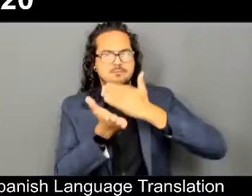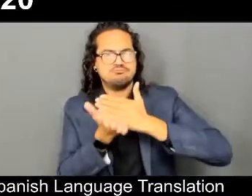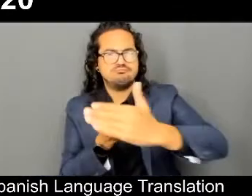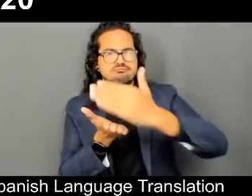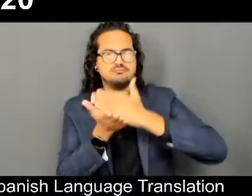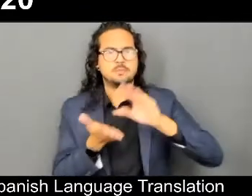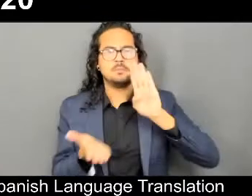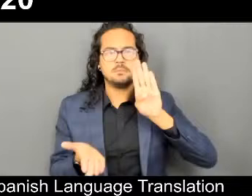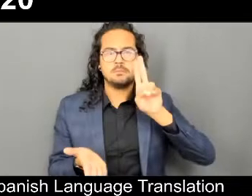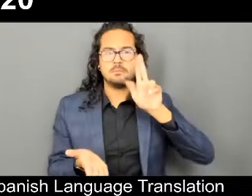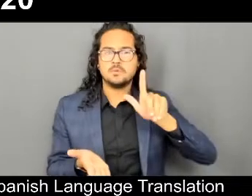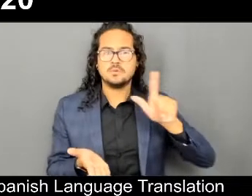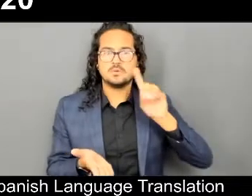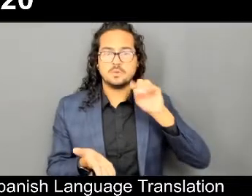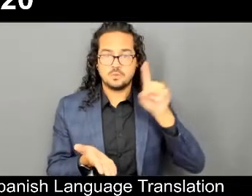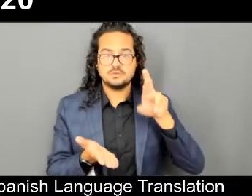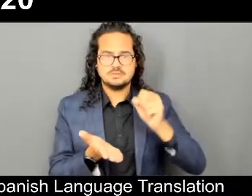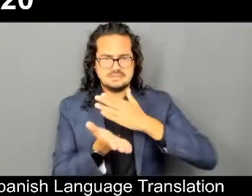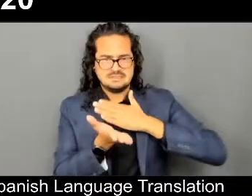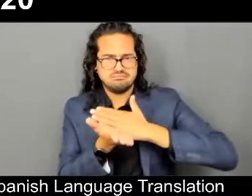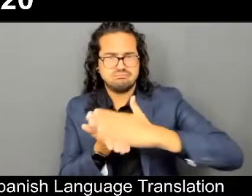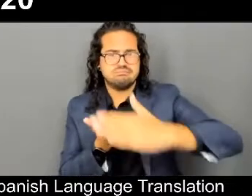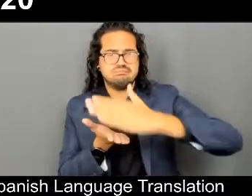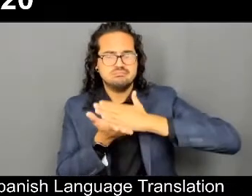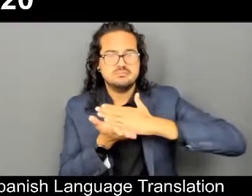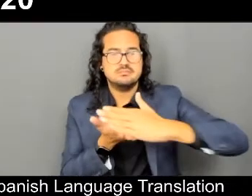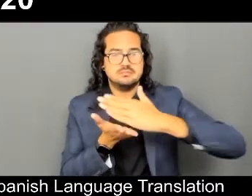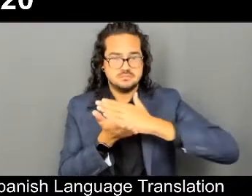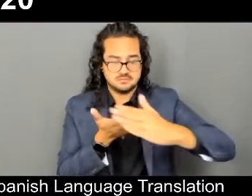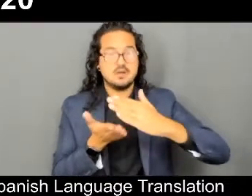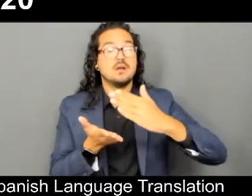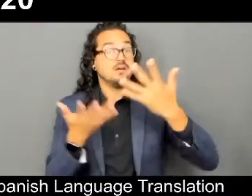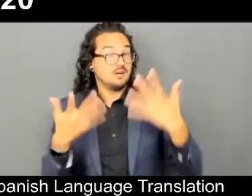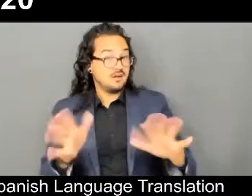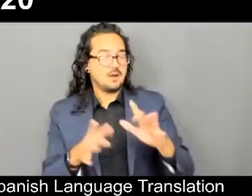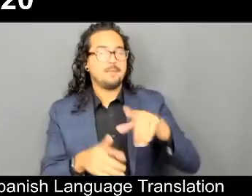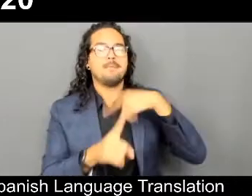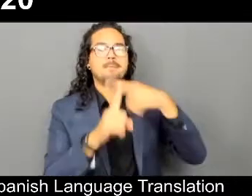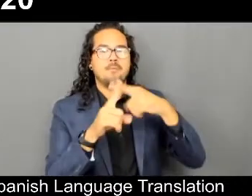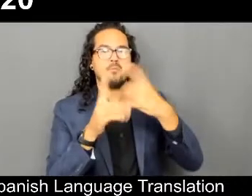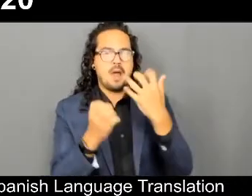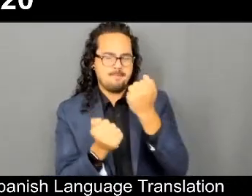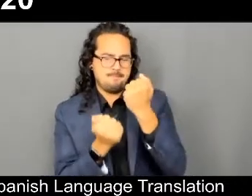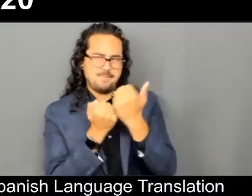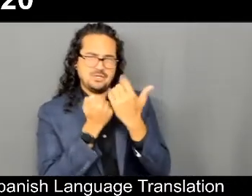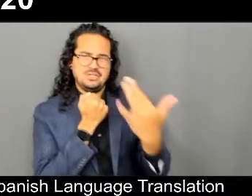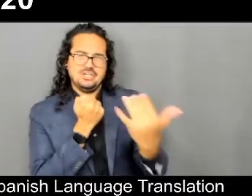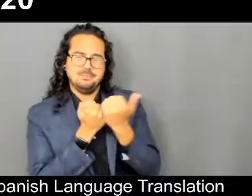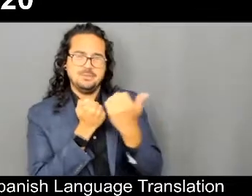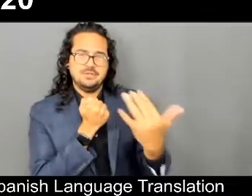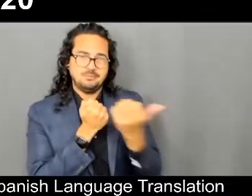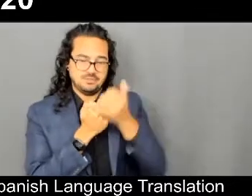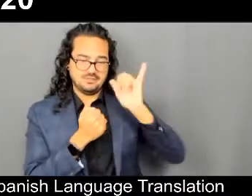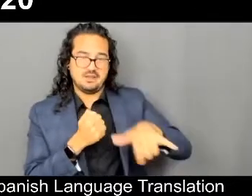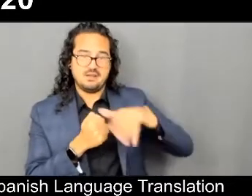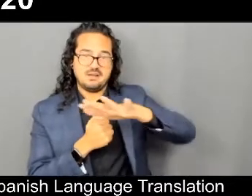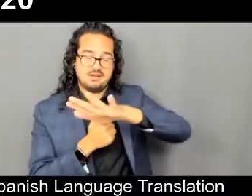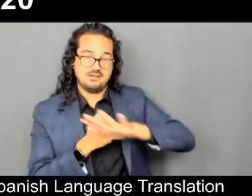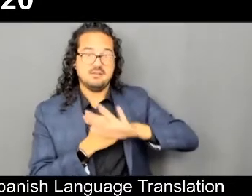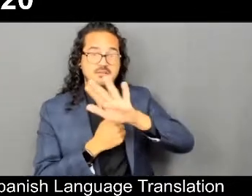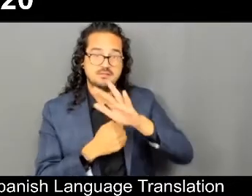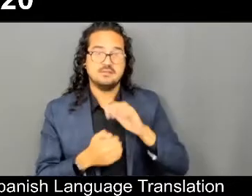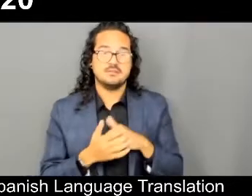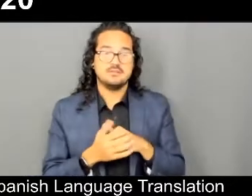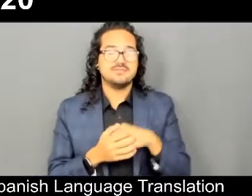dozer line. A lot of that's very dependent upon that marine layer and timing. We do look at being able to get that